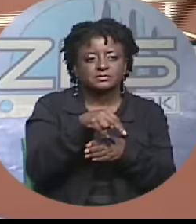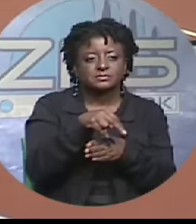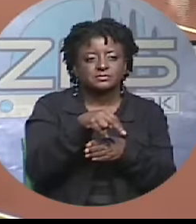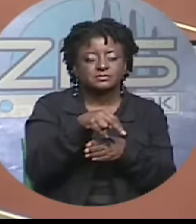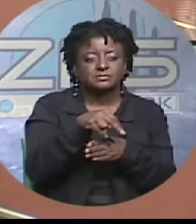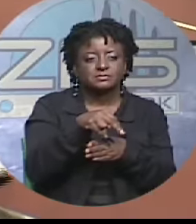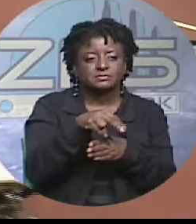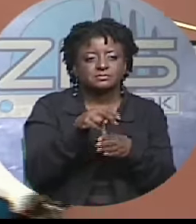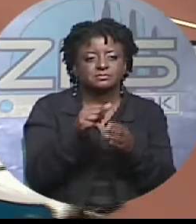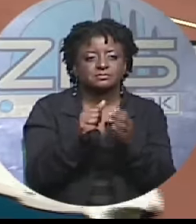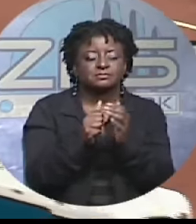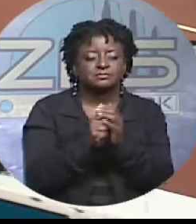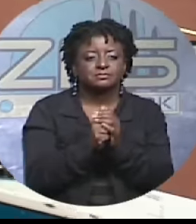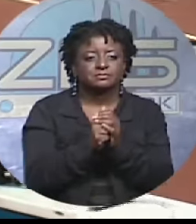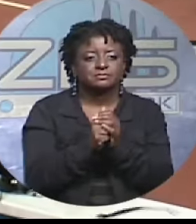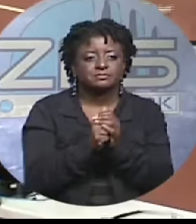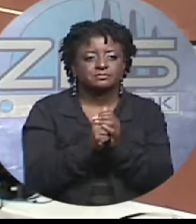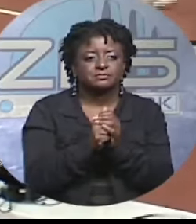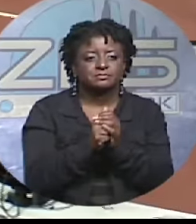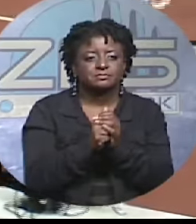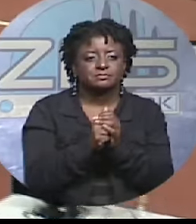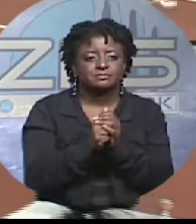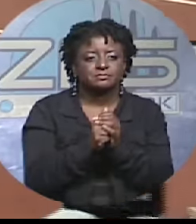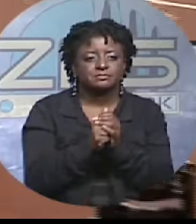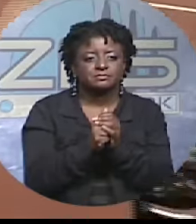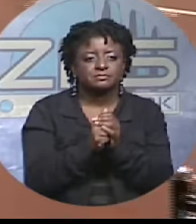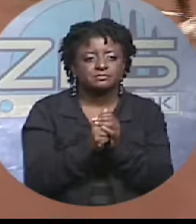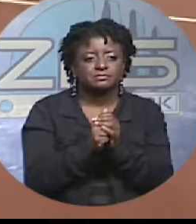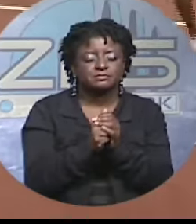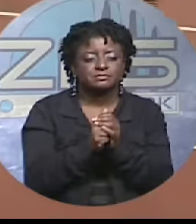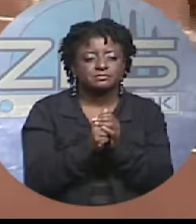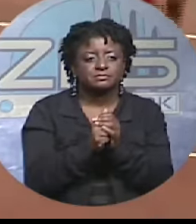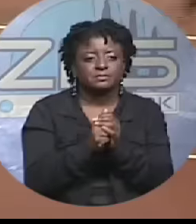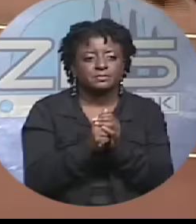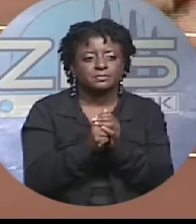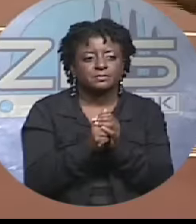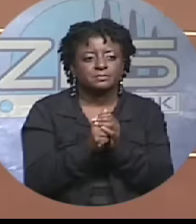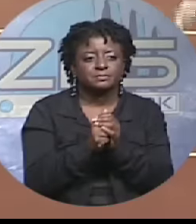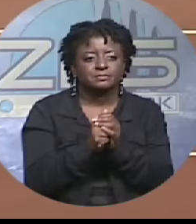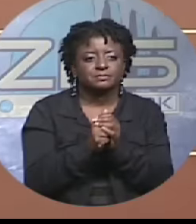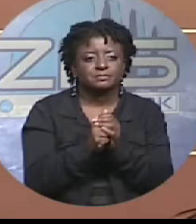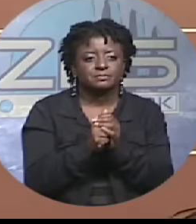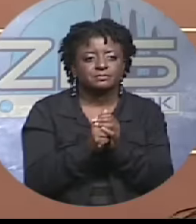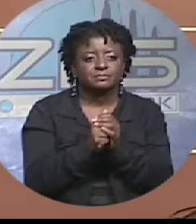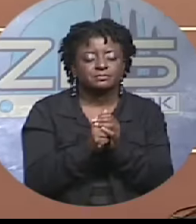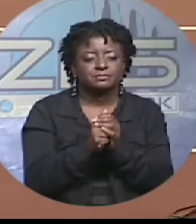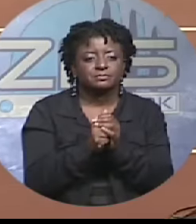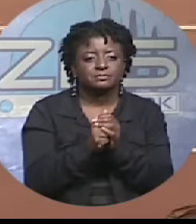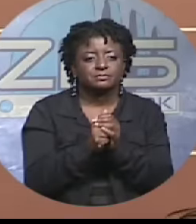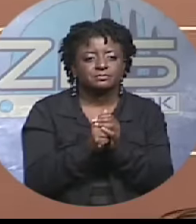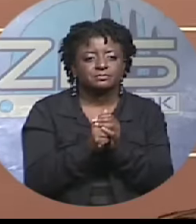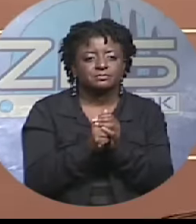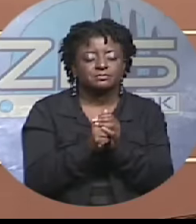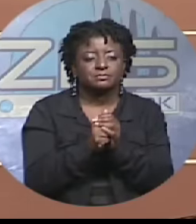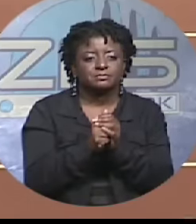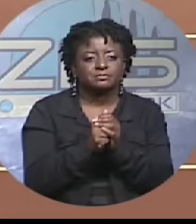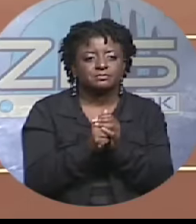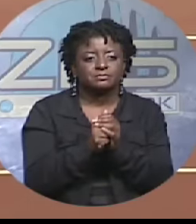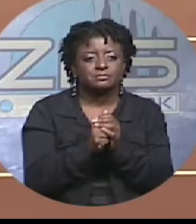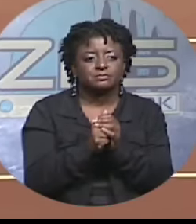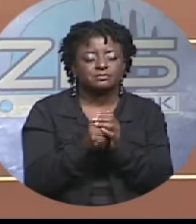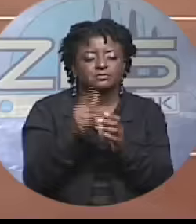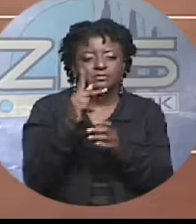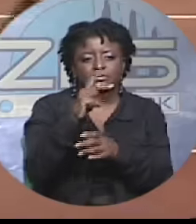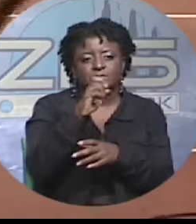but stutters a little bit into that hurdle. It's all to play for, but it's still Bet who's coming through. Bet, the Kenyan, takes it. Kudryavtsev dips for